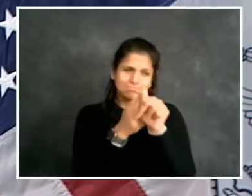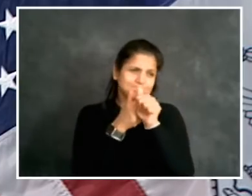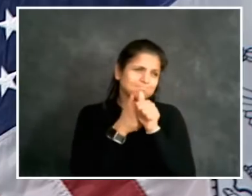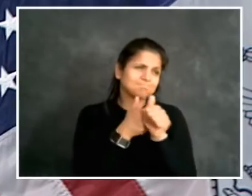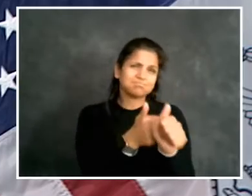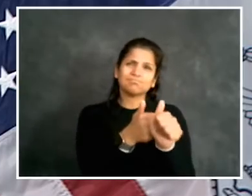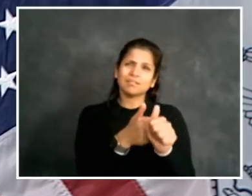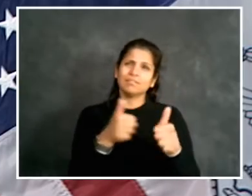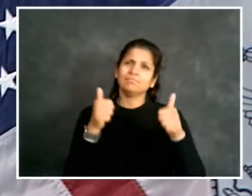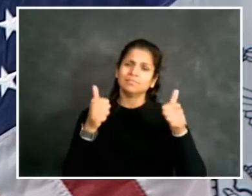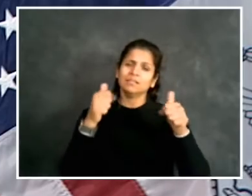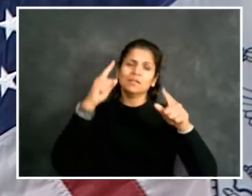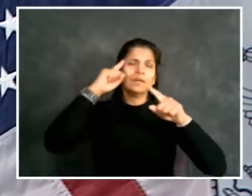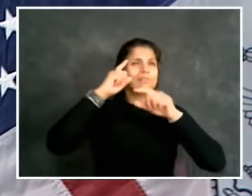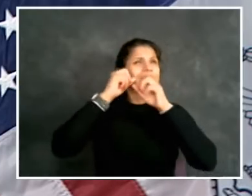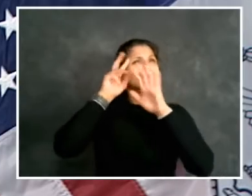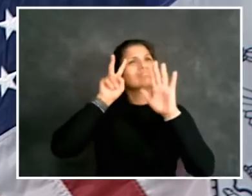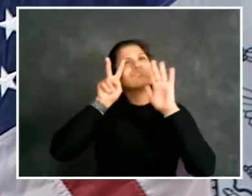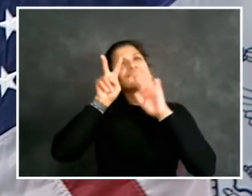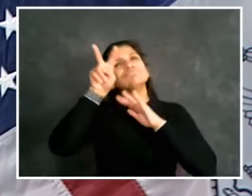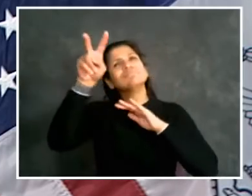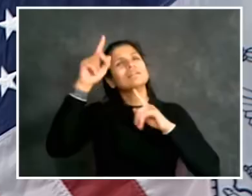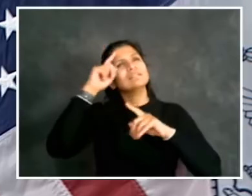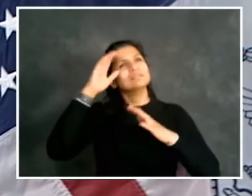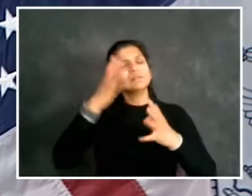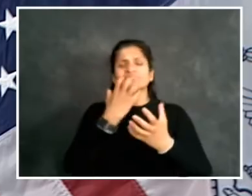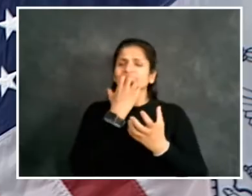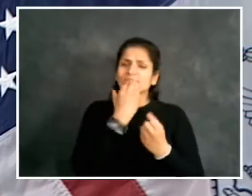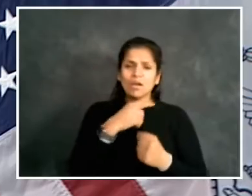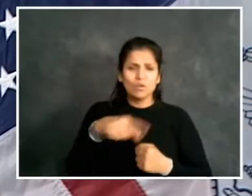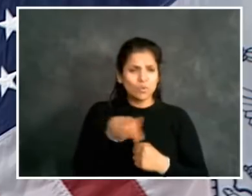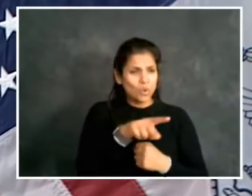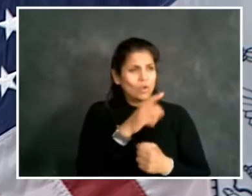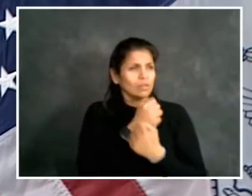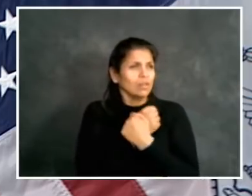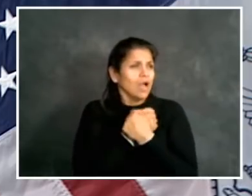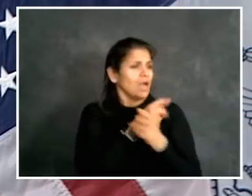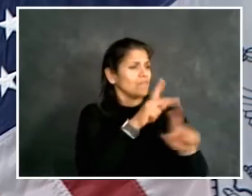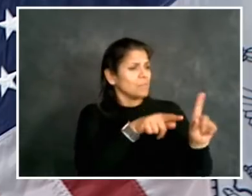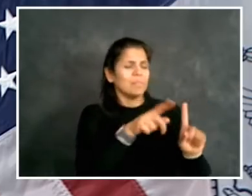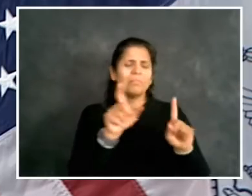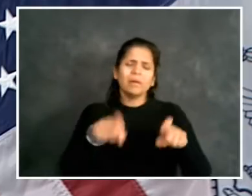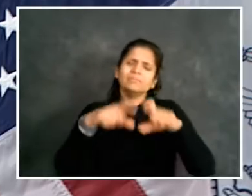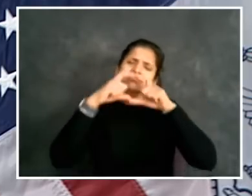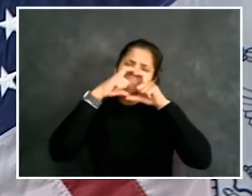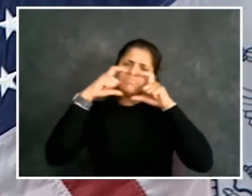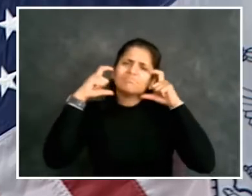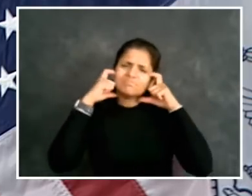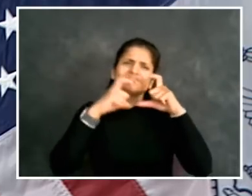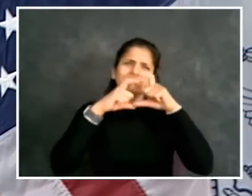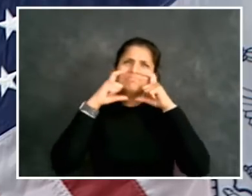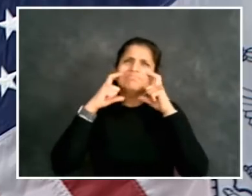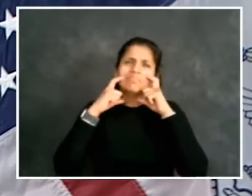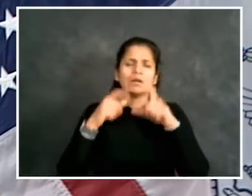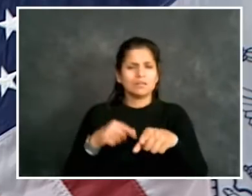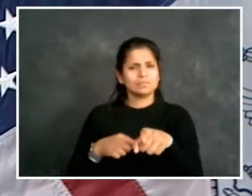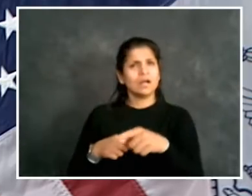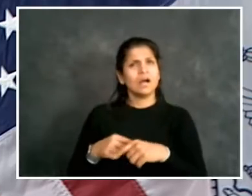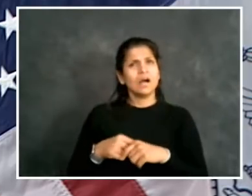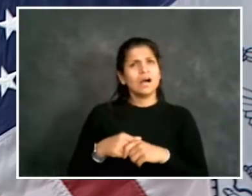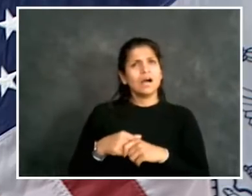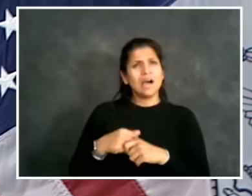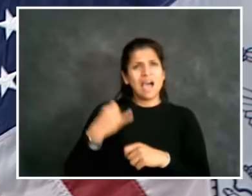if you see someone not wearing a face covering, appeal to them to realize that how important it is. We'll keep sending the message, but I want people